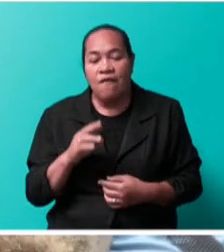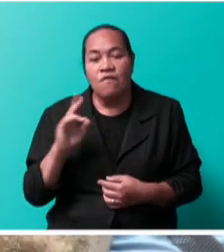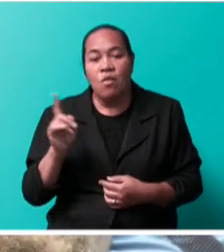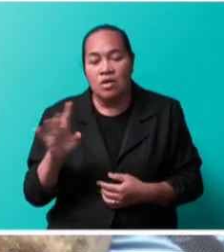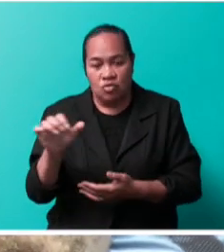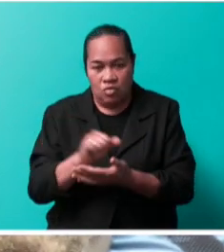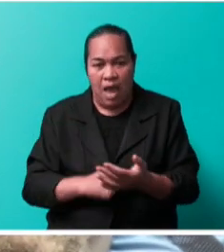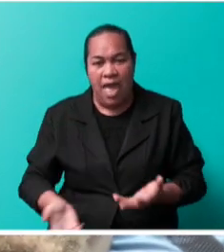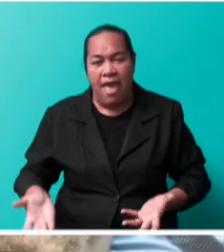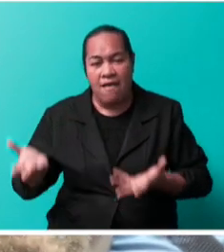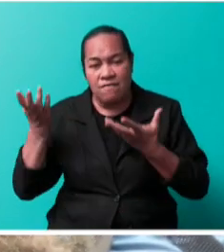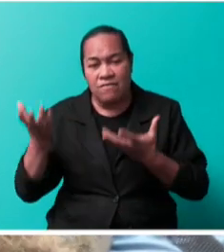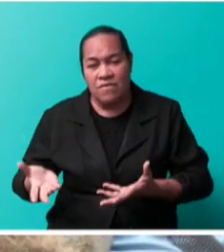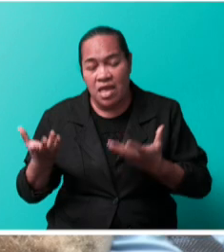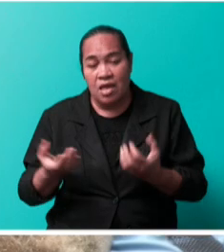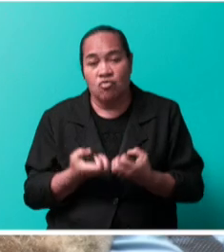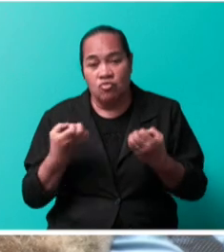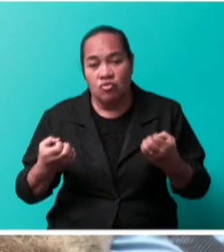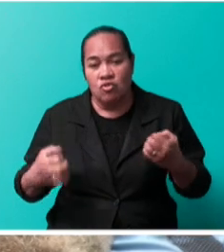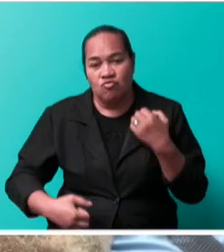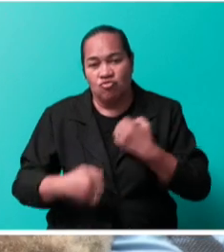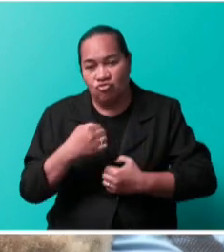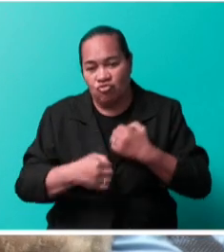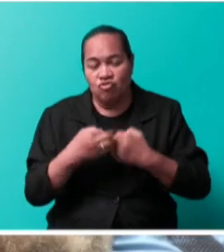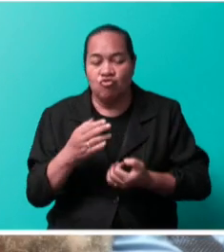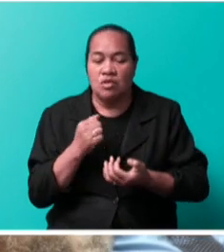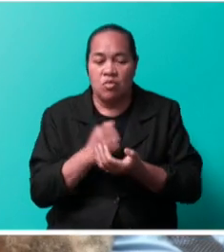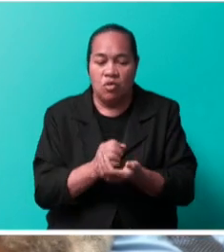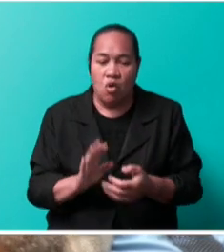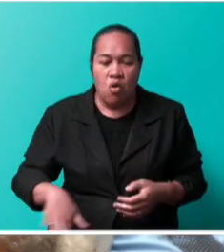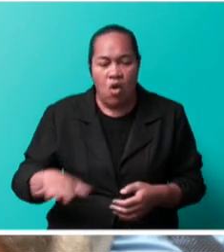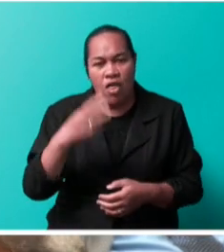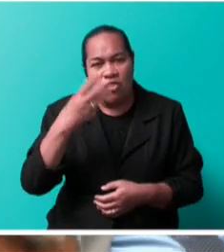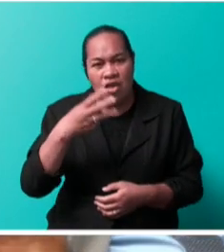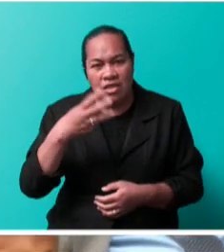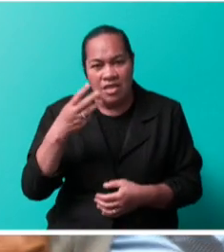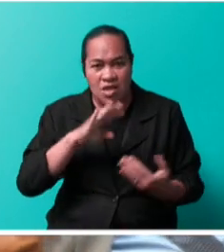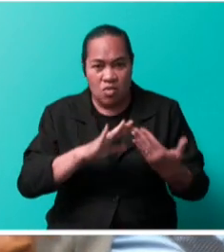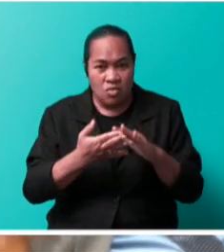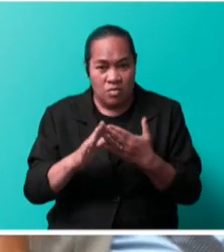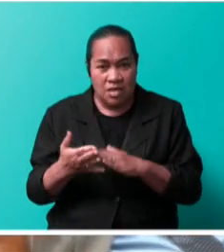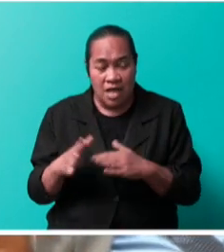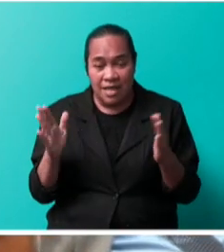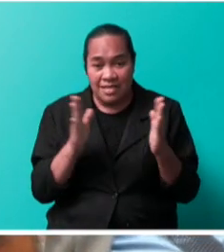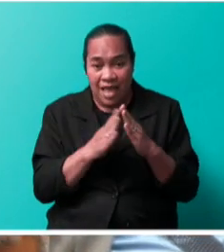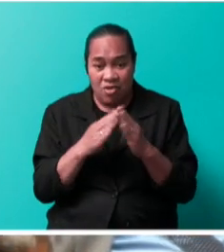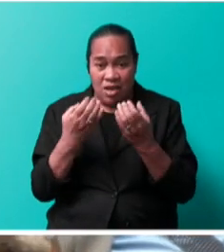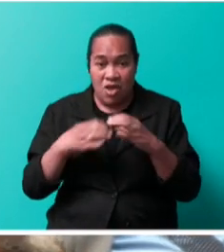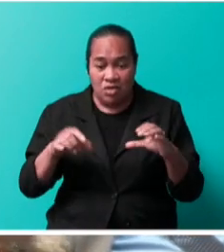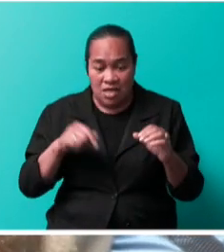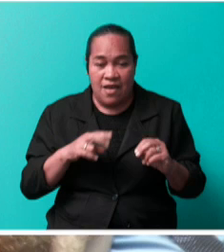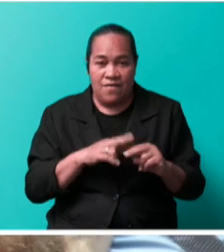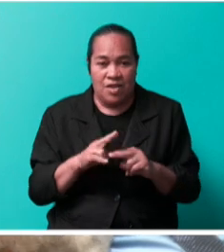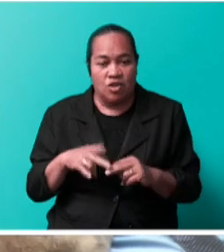of heavy equipment and machinery to support all the 13 municipal councils in Fiji. This agreement was